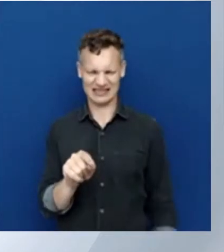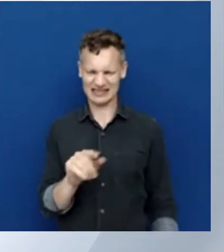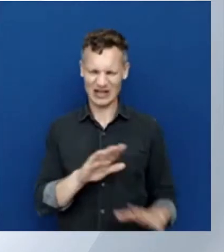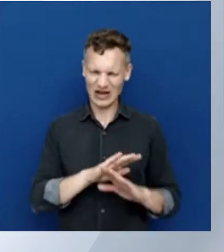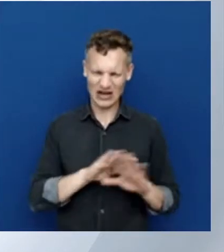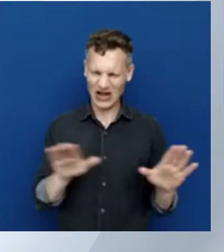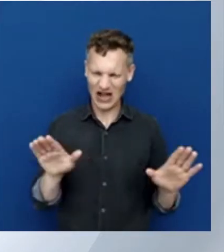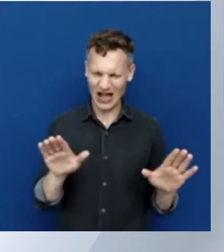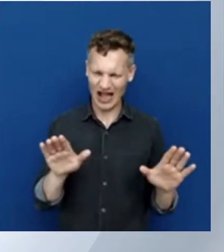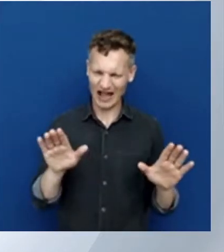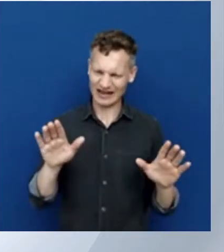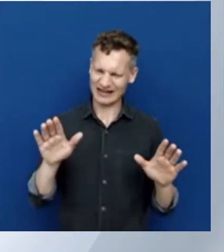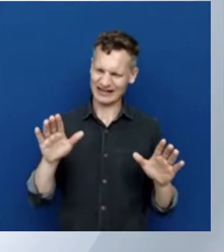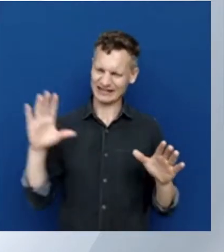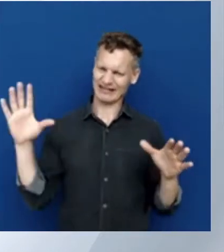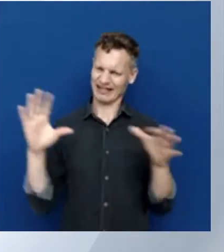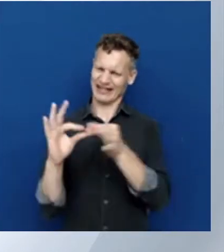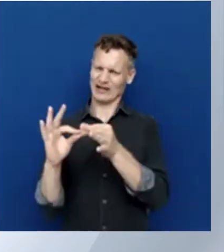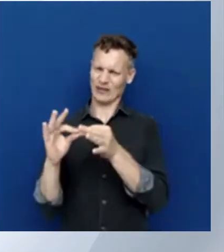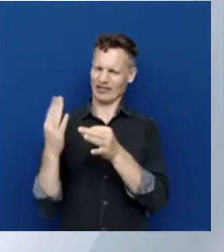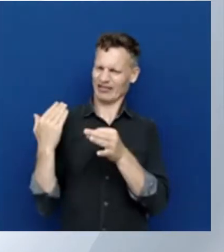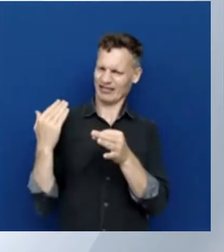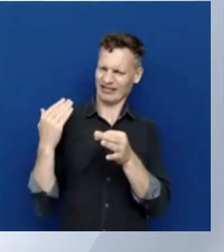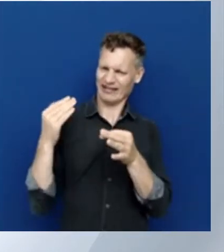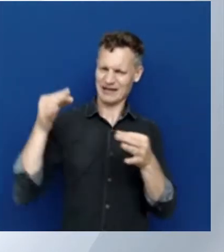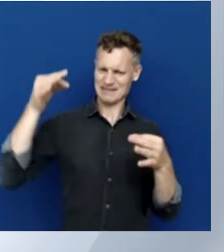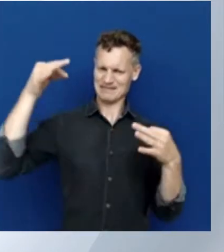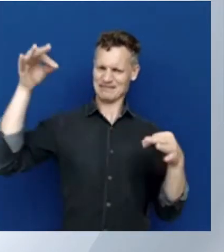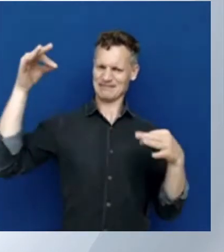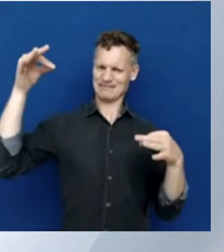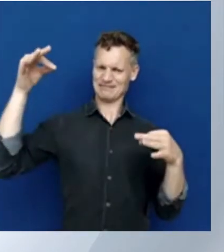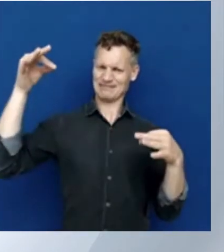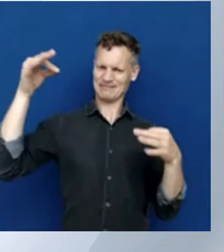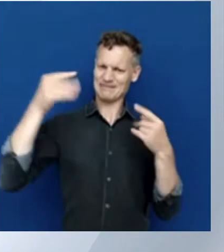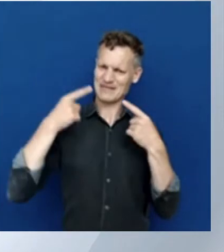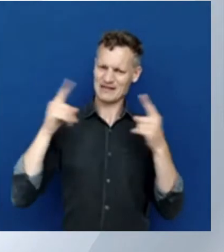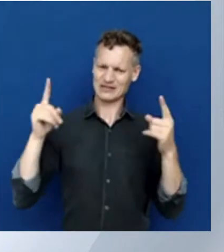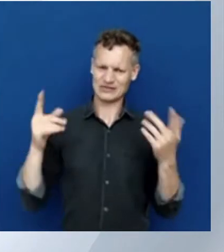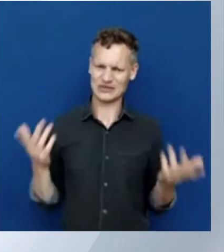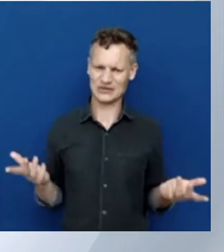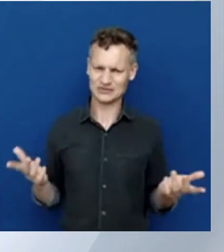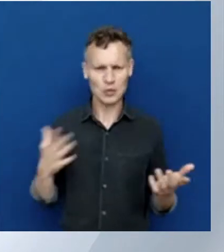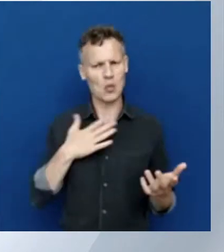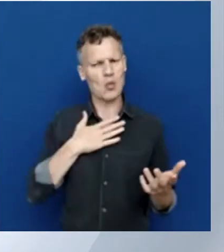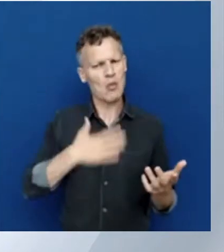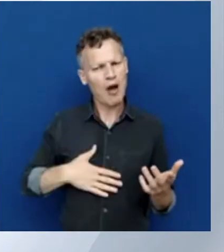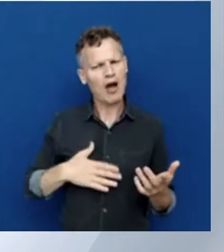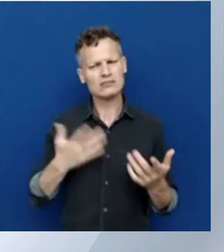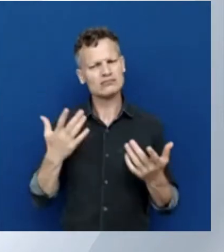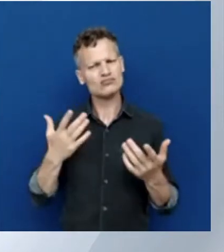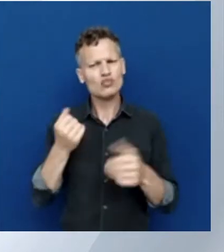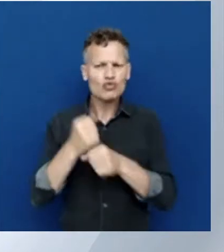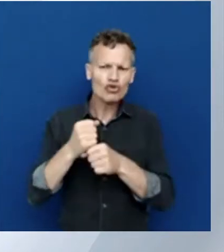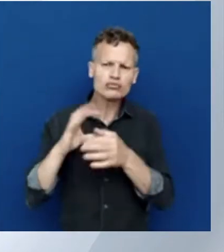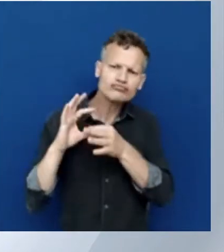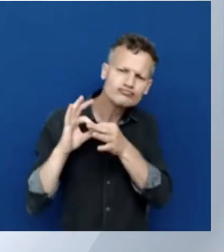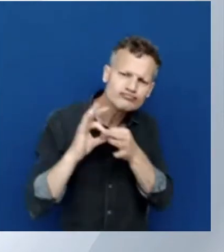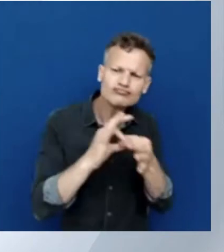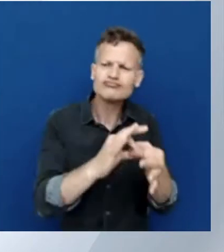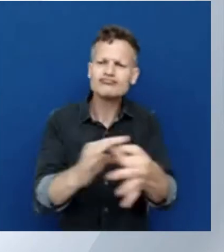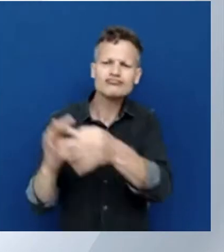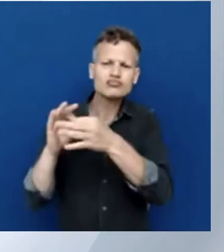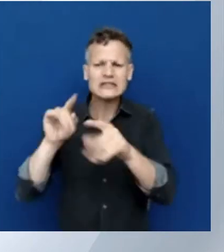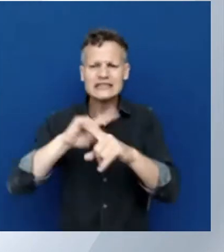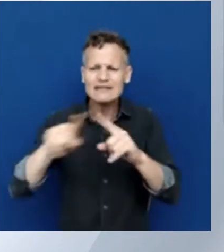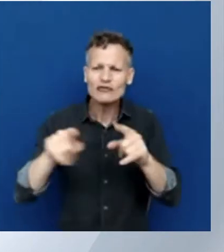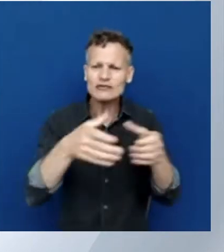or wanted to do. We wanted to achieve collaboration and synergy with all the different teams, because